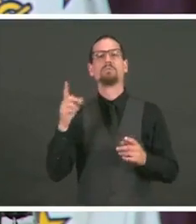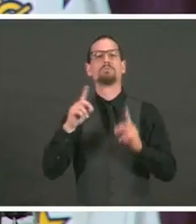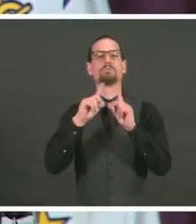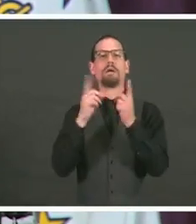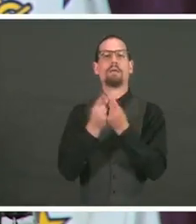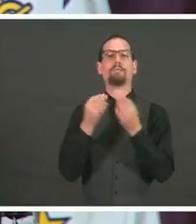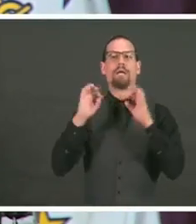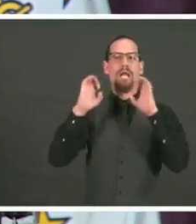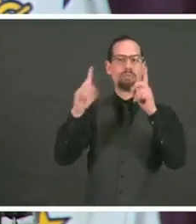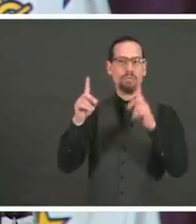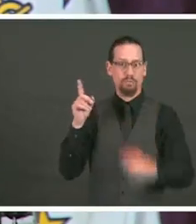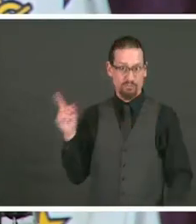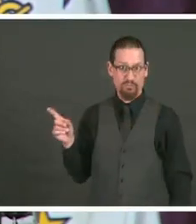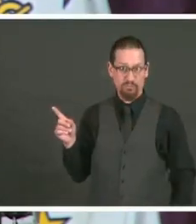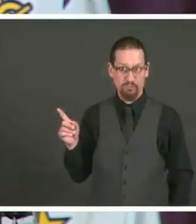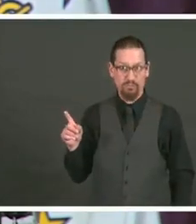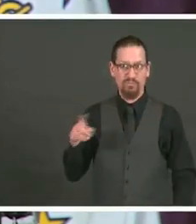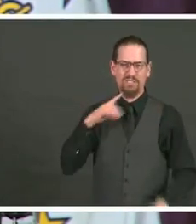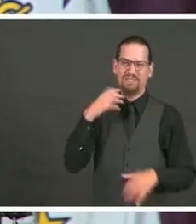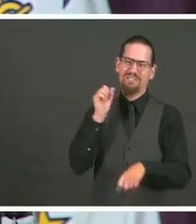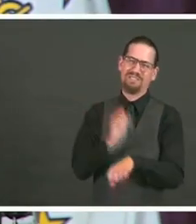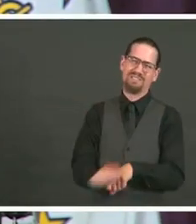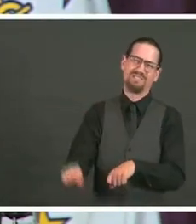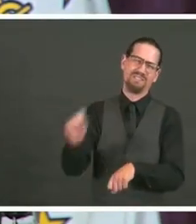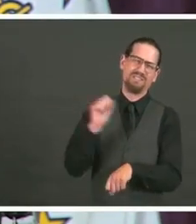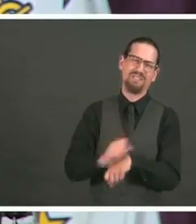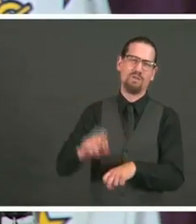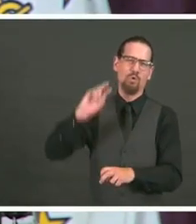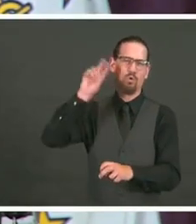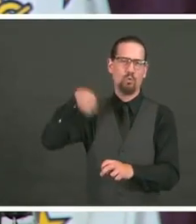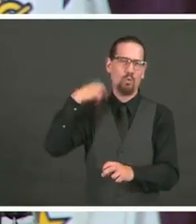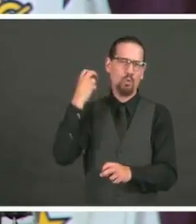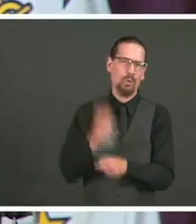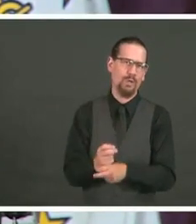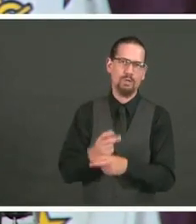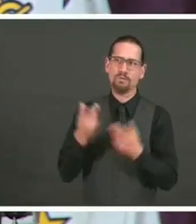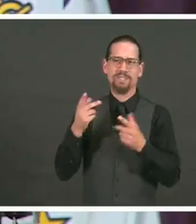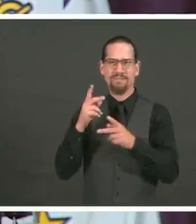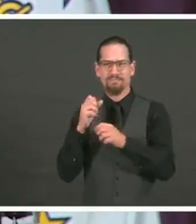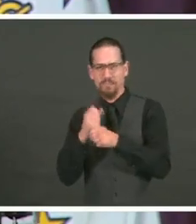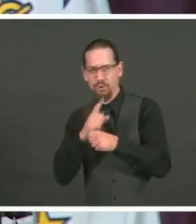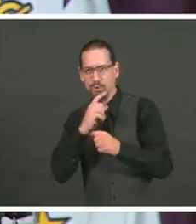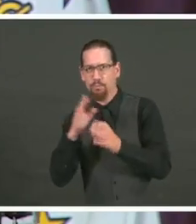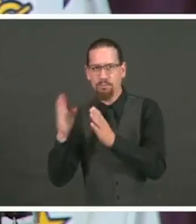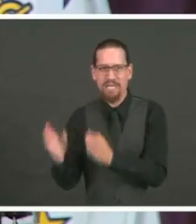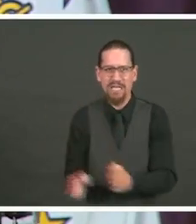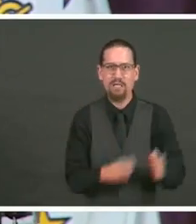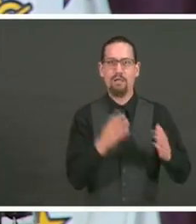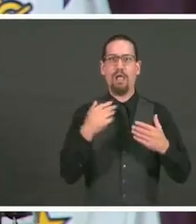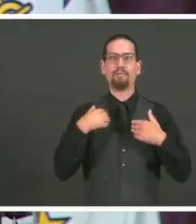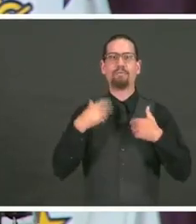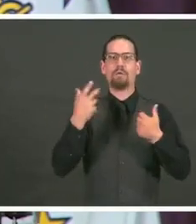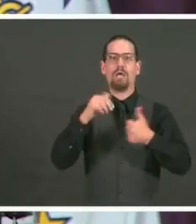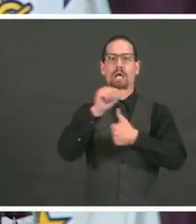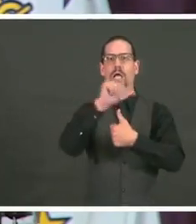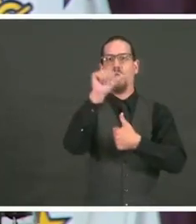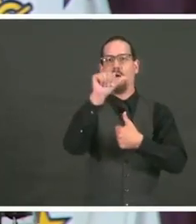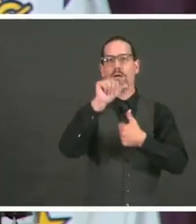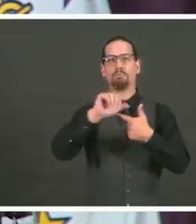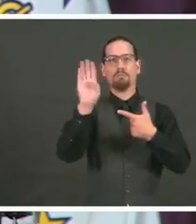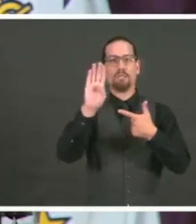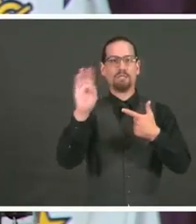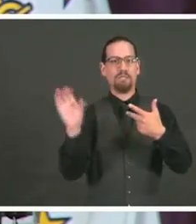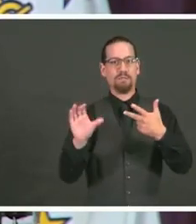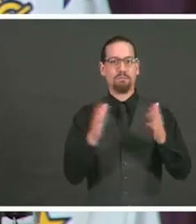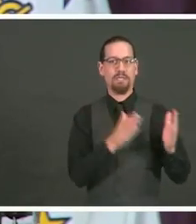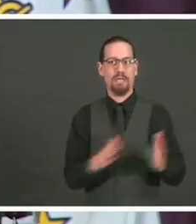city and town to prepare their opening plans. There's been a mix. Some towns have been fantastic.